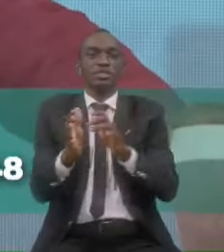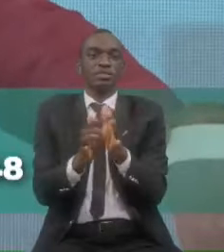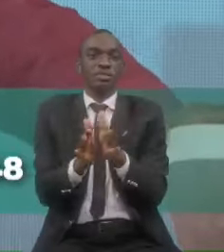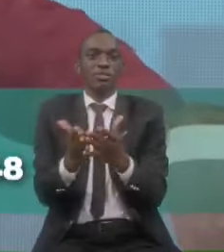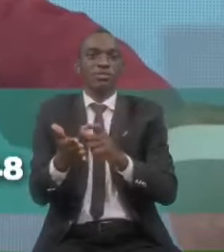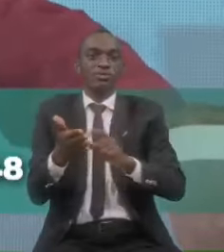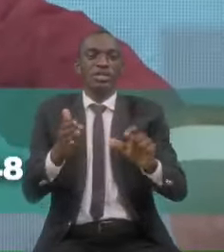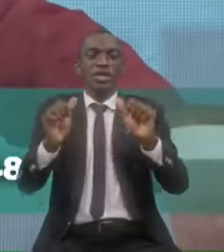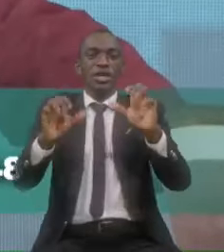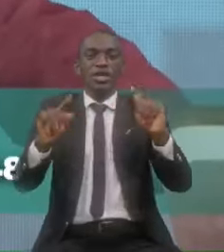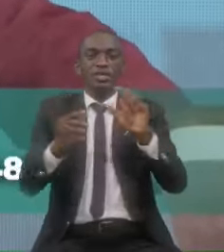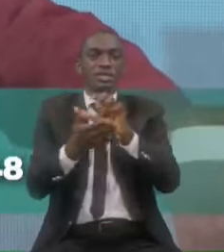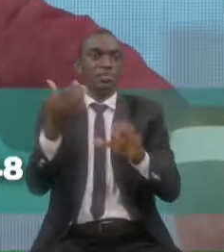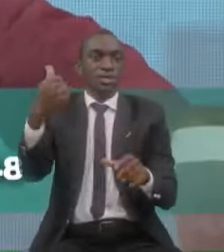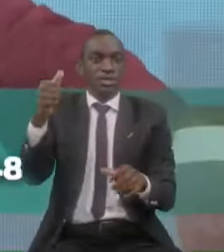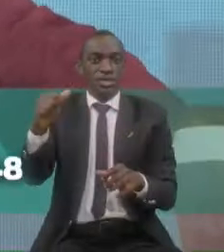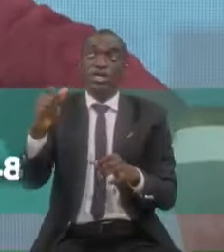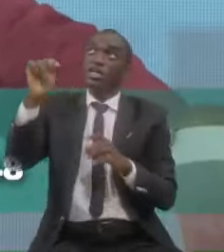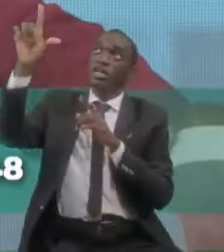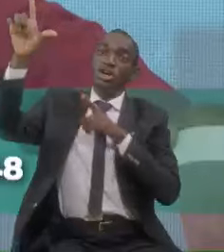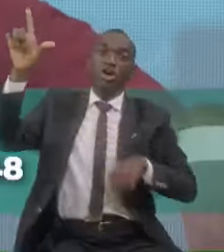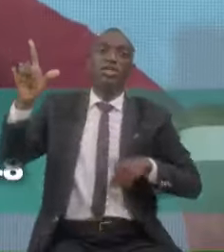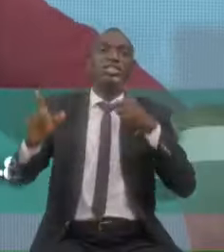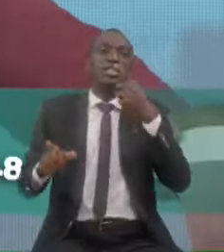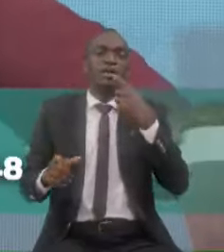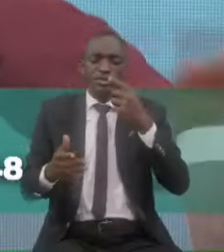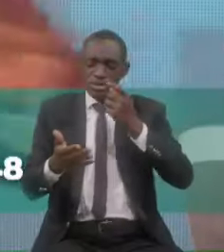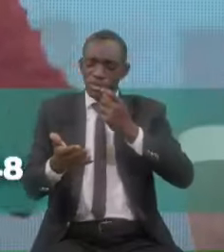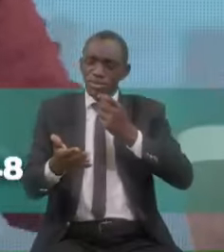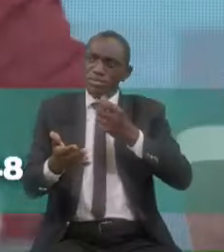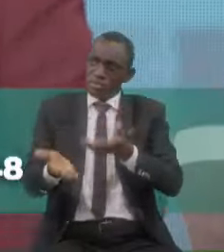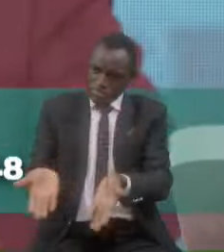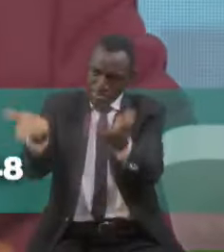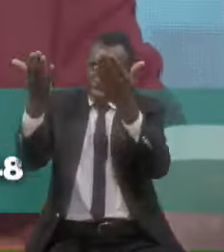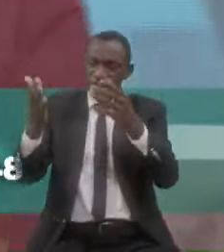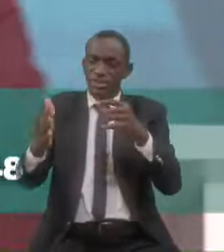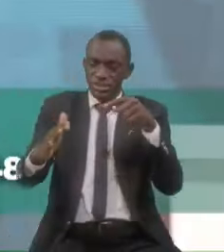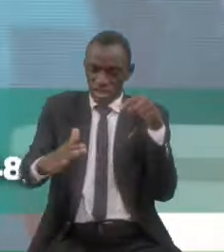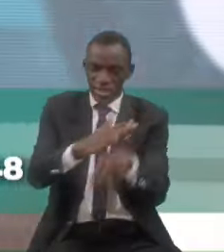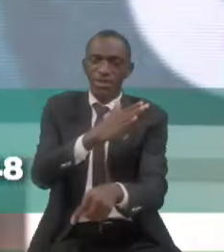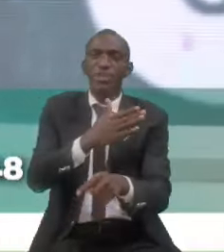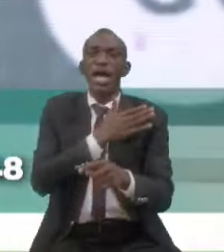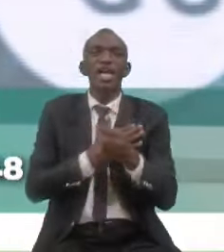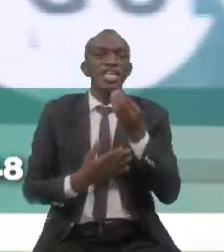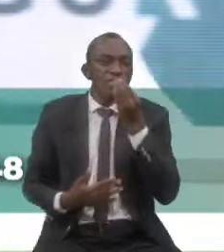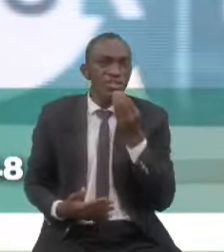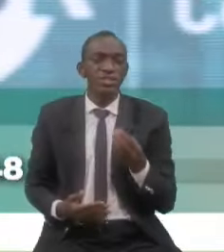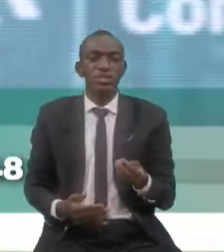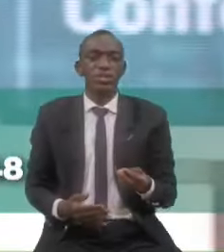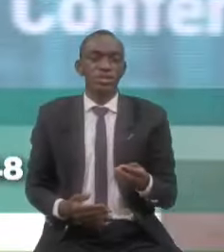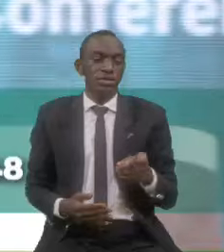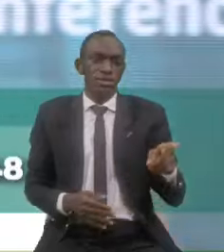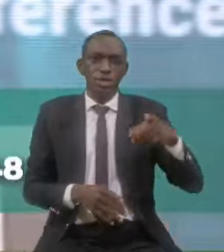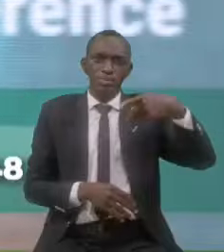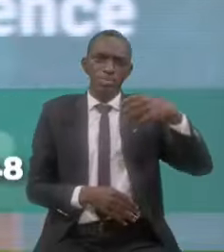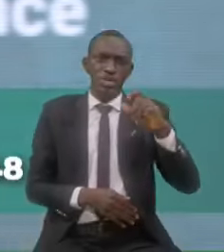said, rise, heal, and eat. He had seen all those four-footed animals. Immediately,